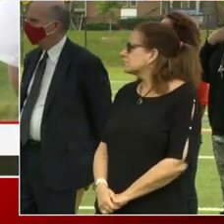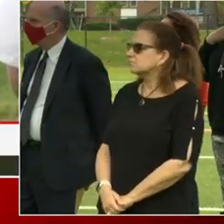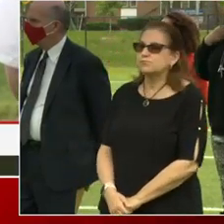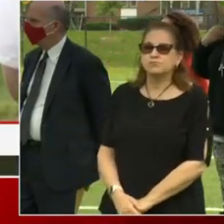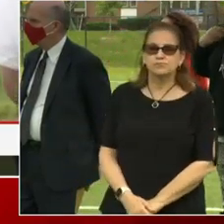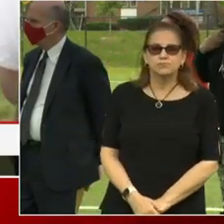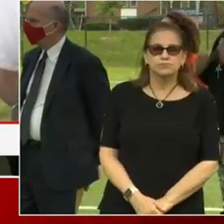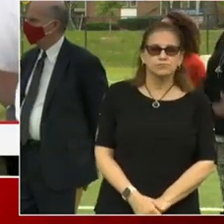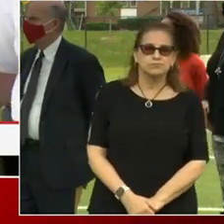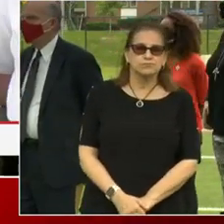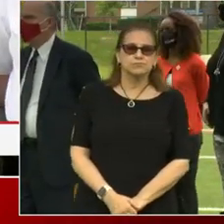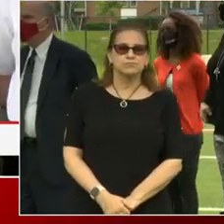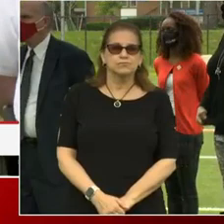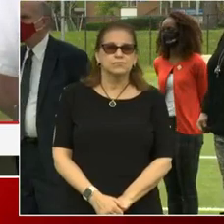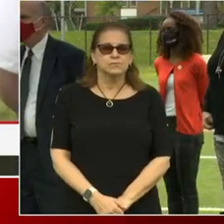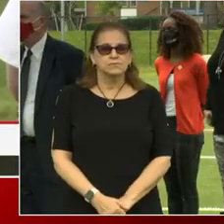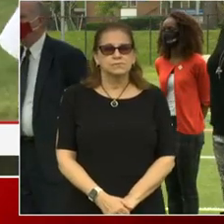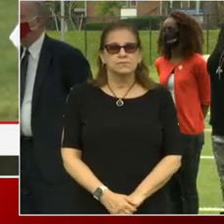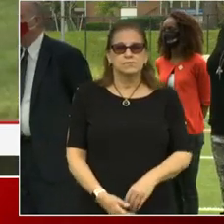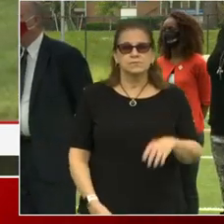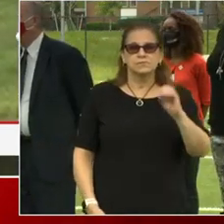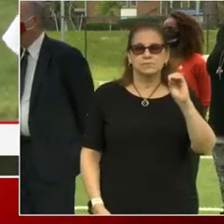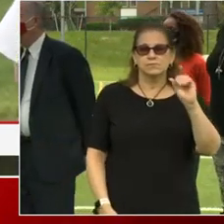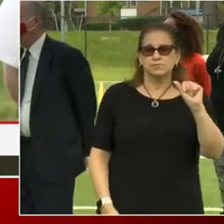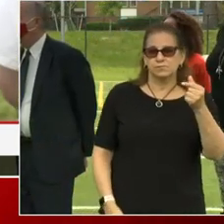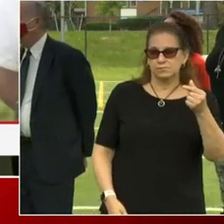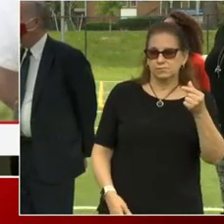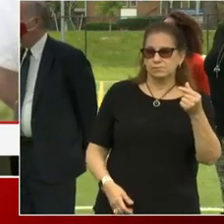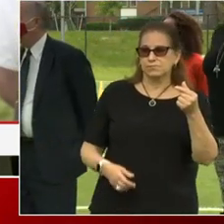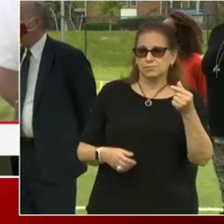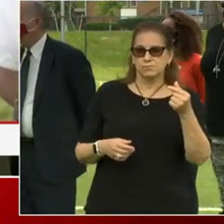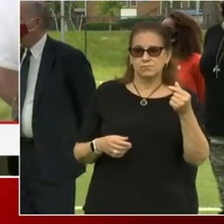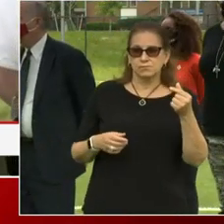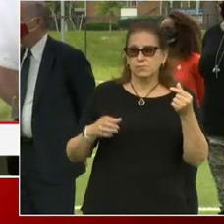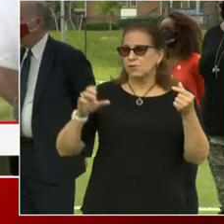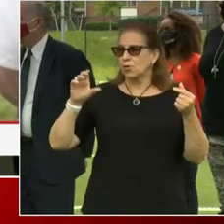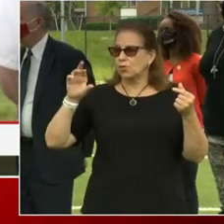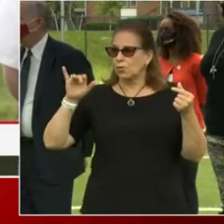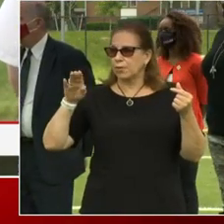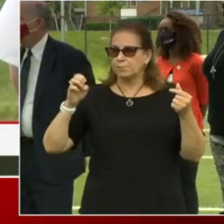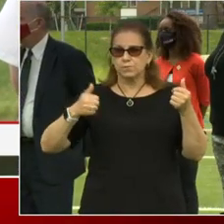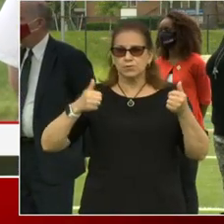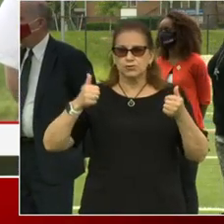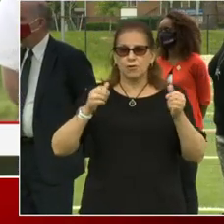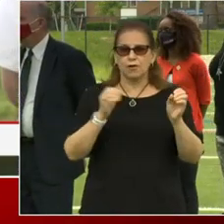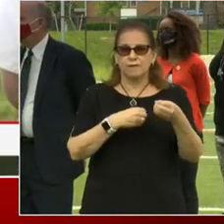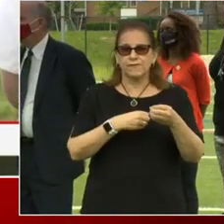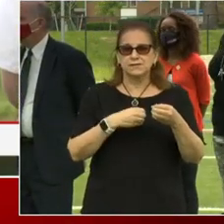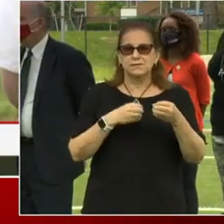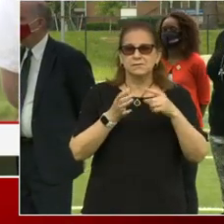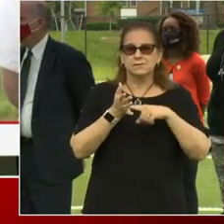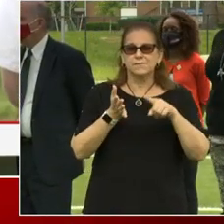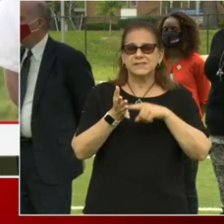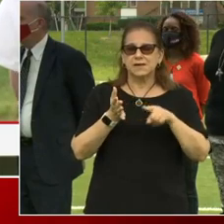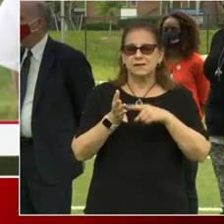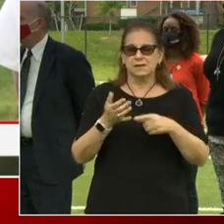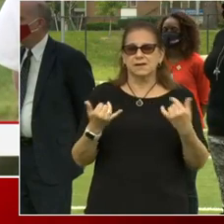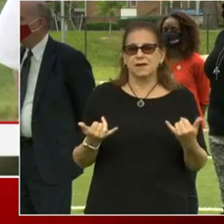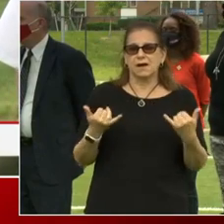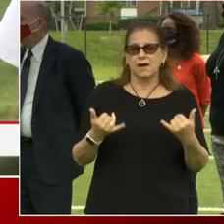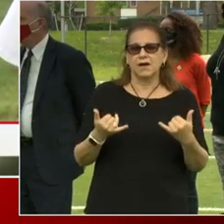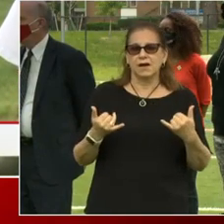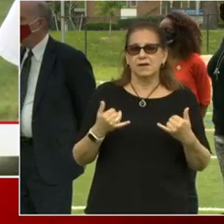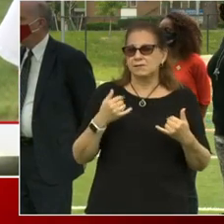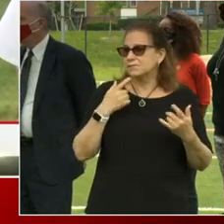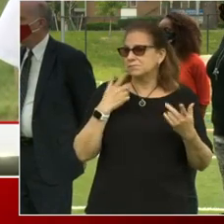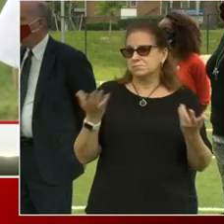we know, is investigating. Could be criminal or civil, administrative. It could